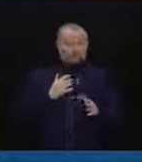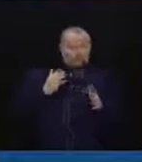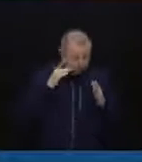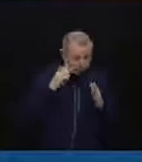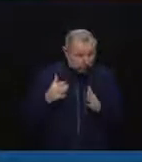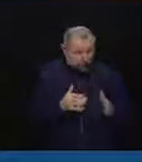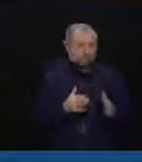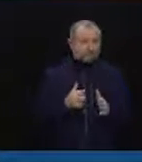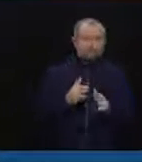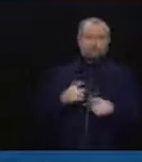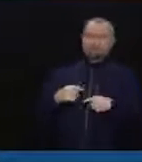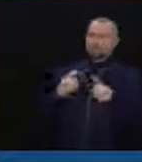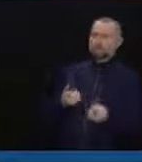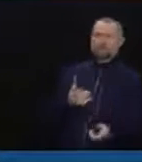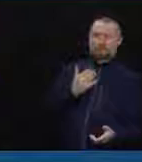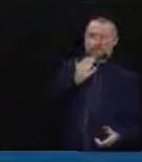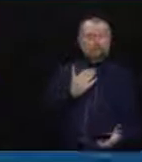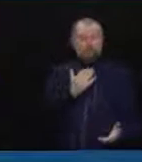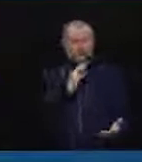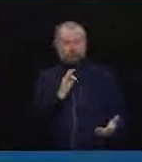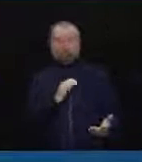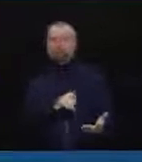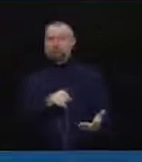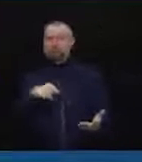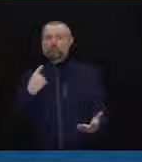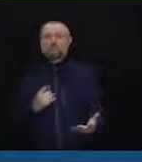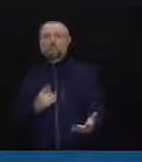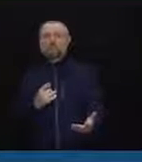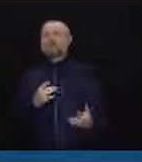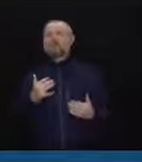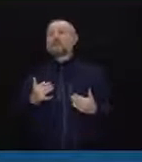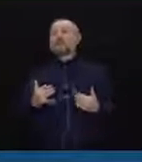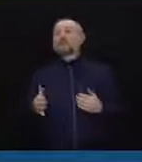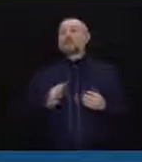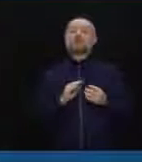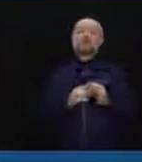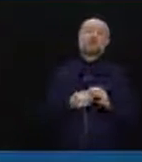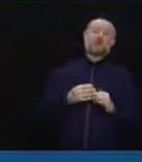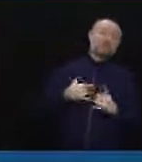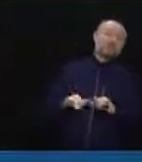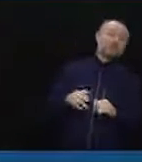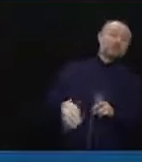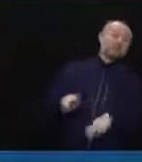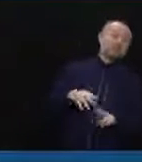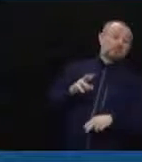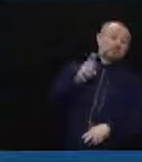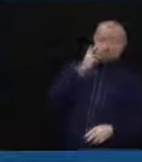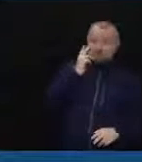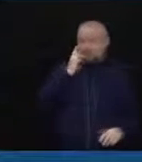prudent one. We'll look at the numbers, we'll see where we are, and then we'll make a decision.